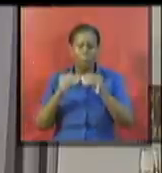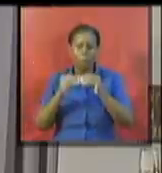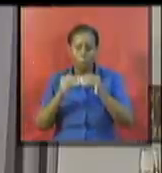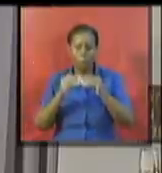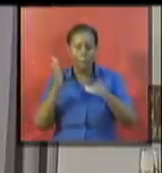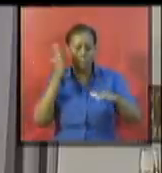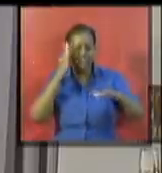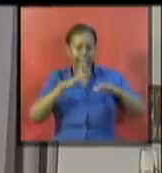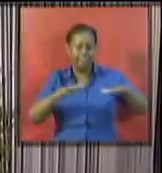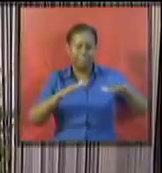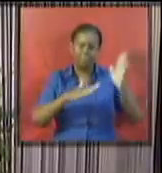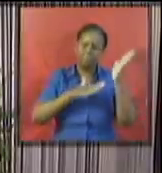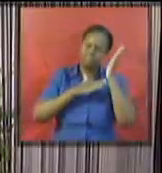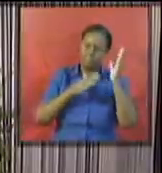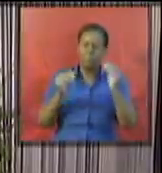okay?